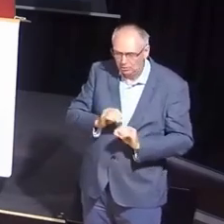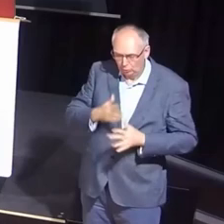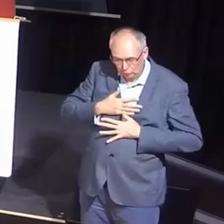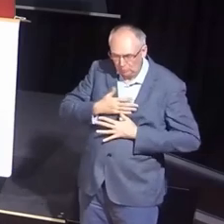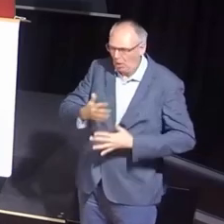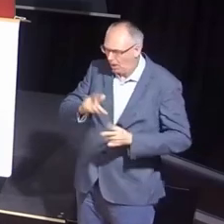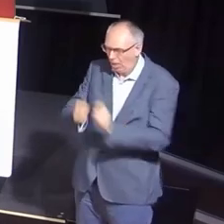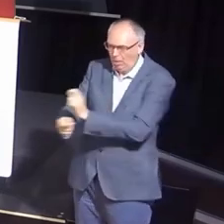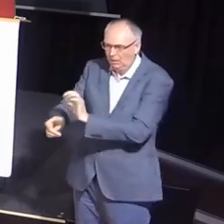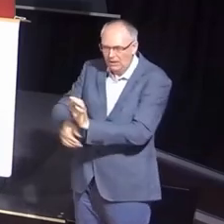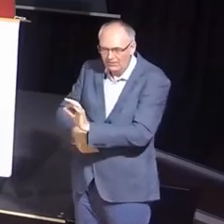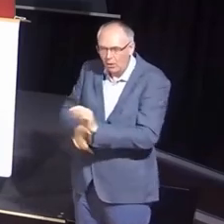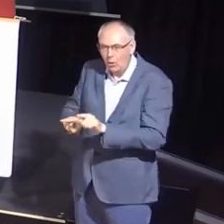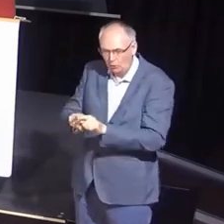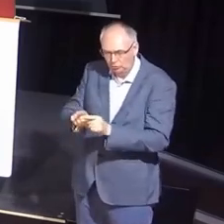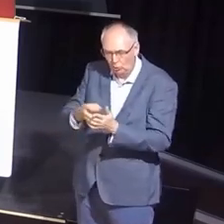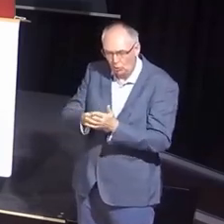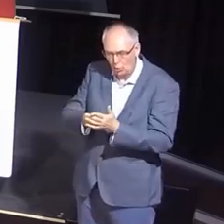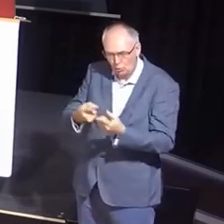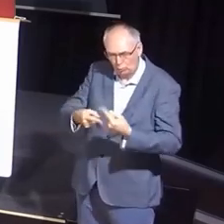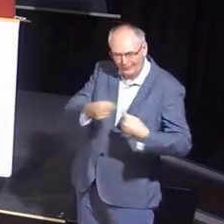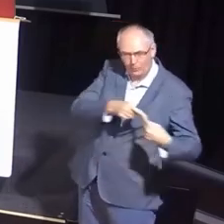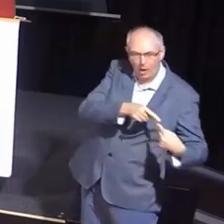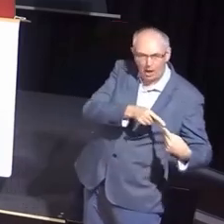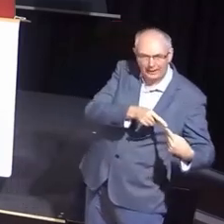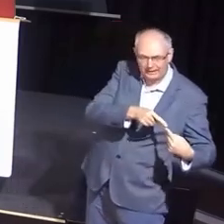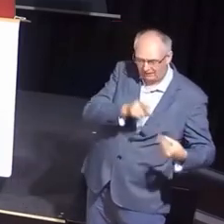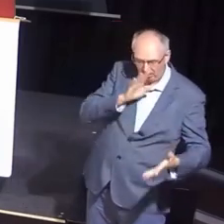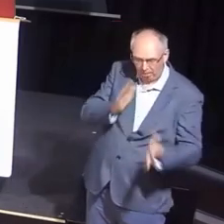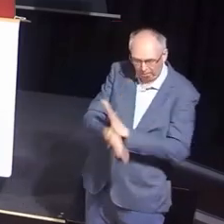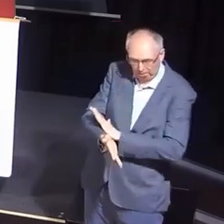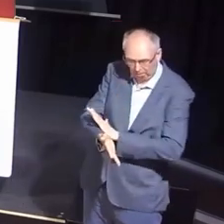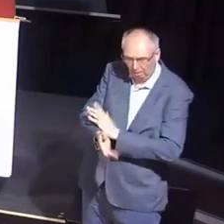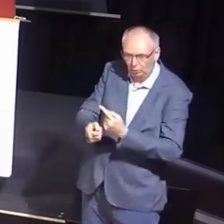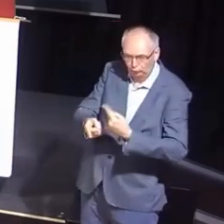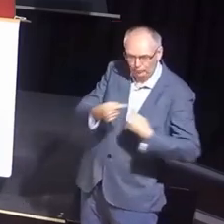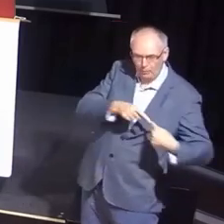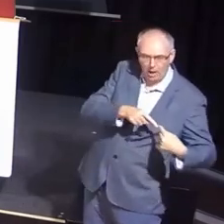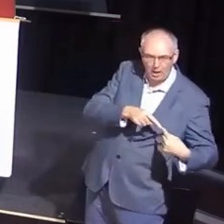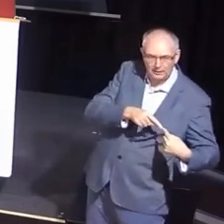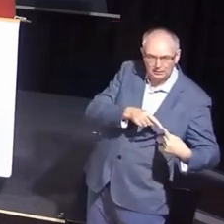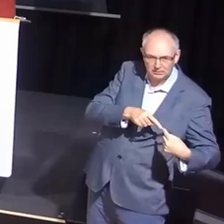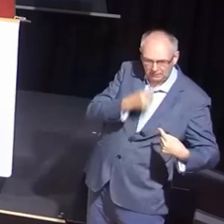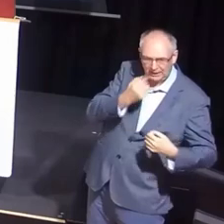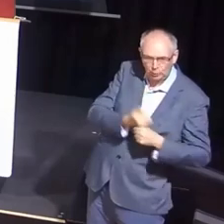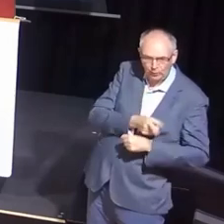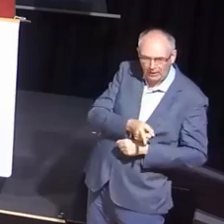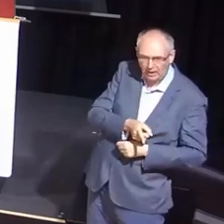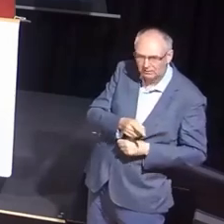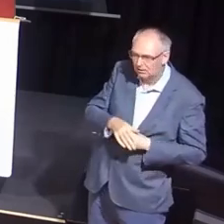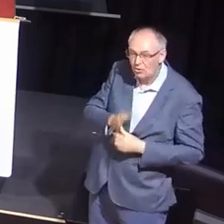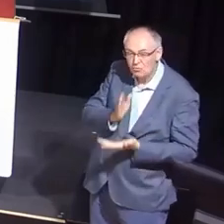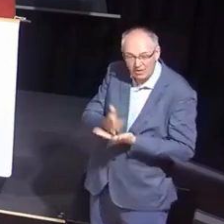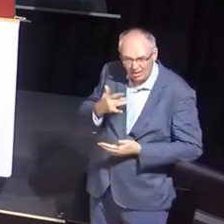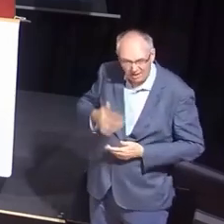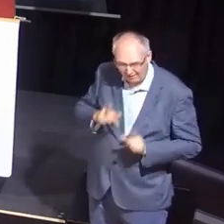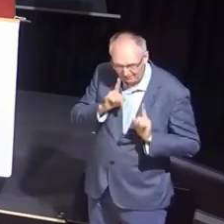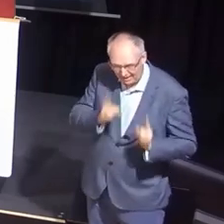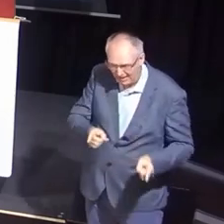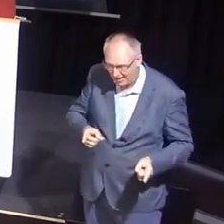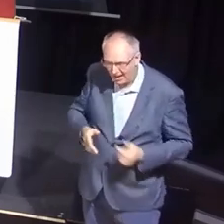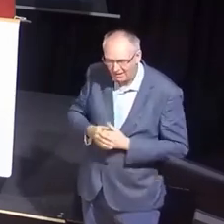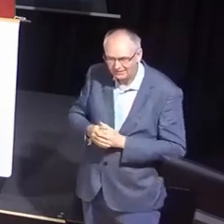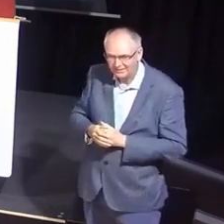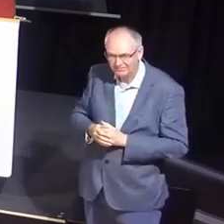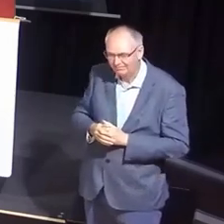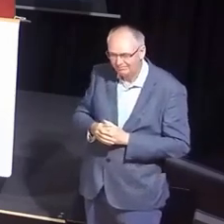have also got a rewind function. So when I do totally screw it up, I can just rewind things. I could do one of those in real life, but the physicists are working on it.